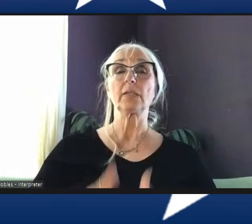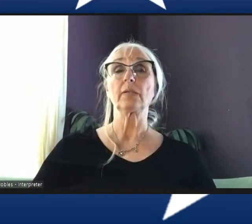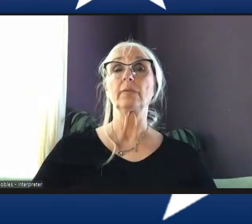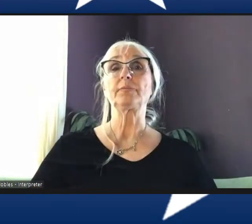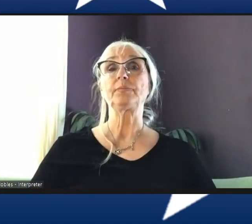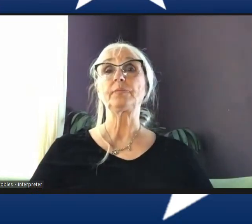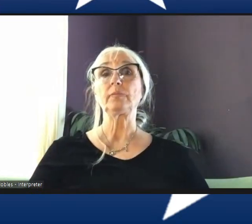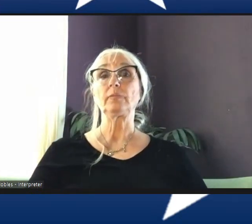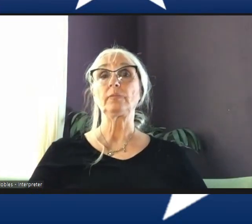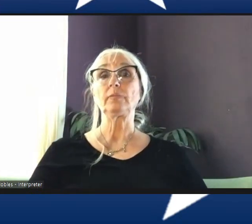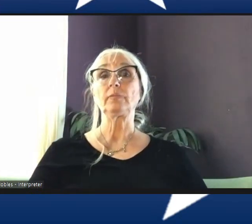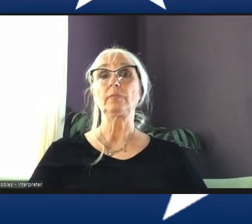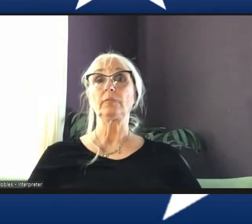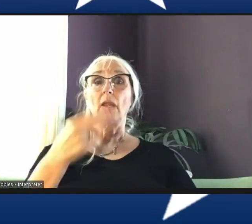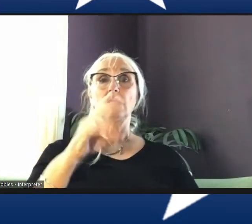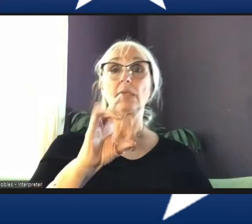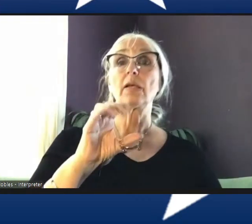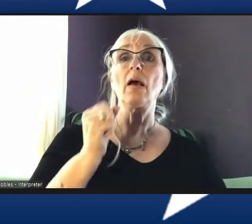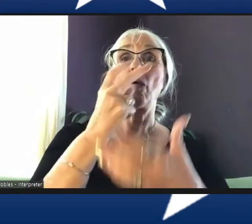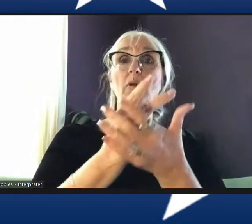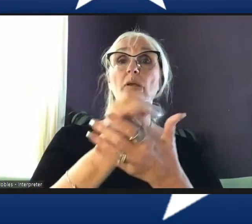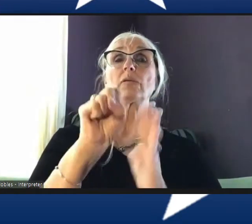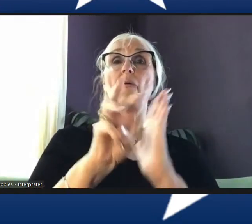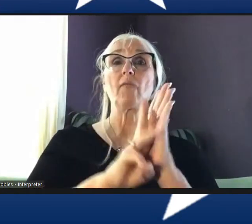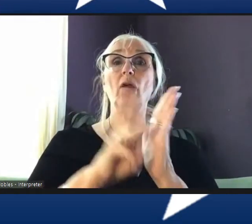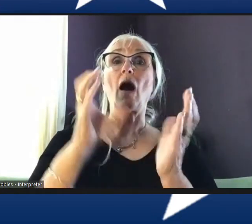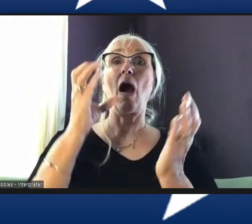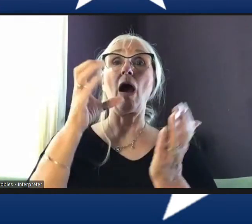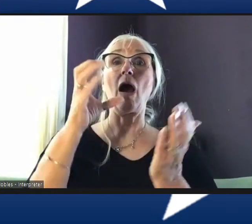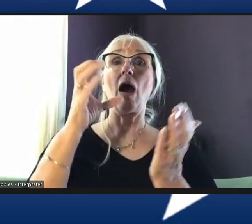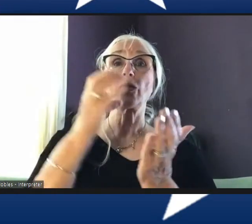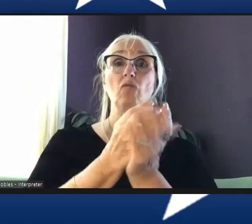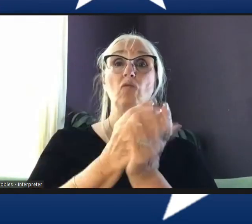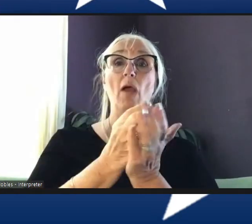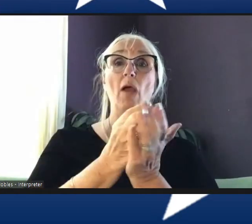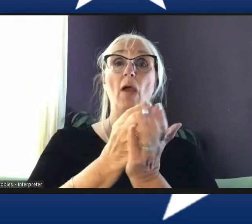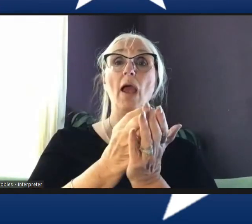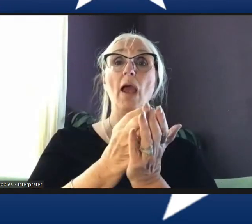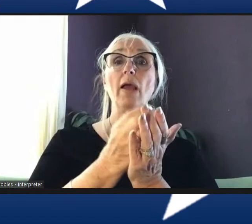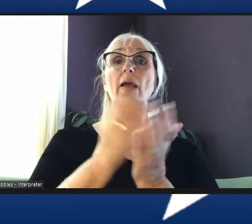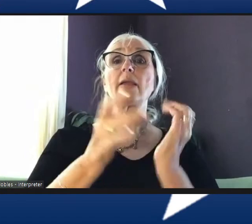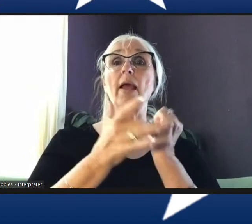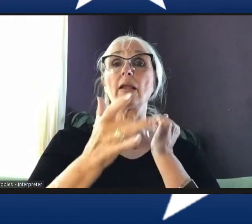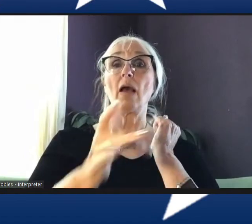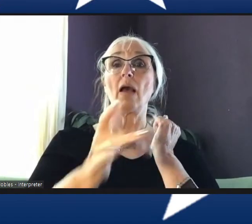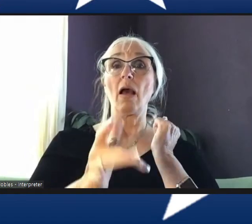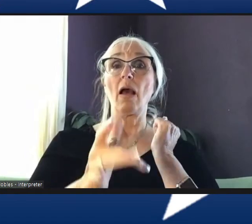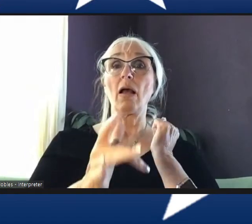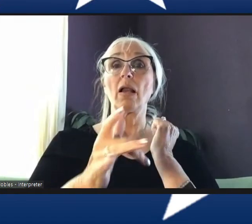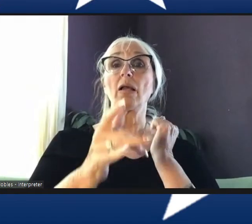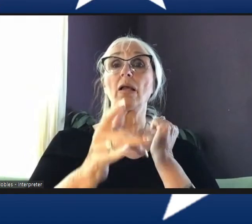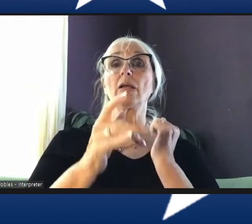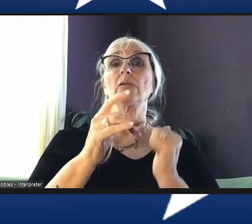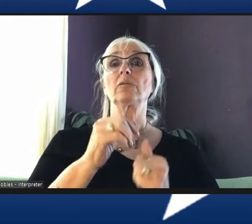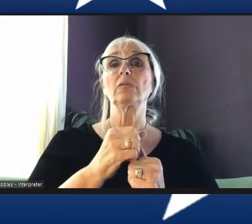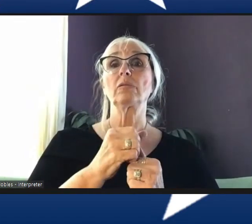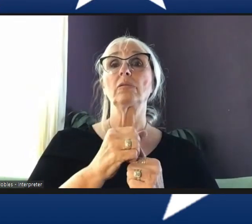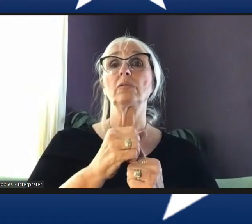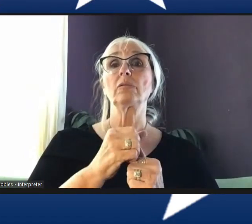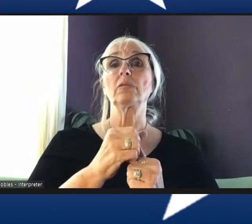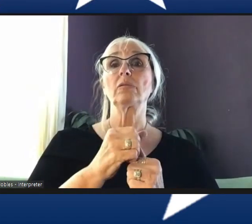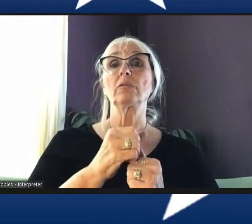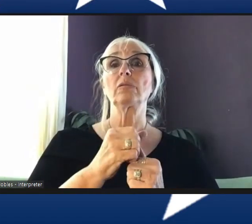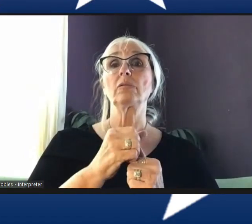H6, authorization of software contracts with EDOC Technologies Incorporated. There are 3 items under this. H6A